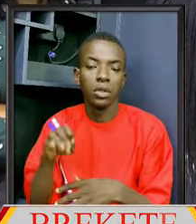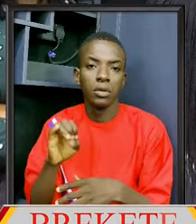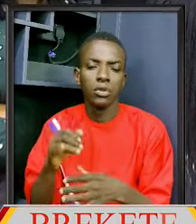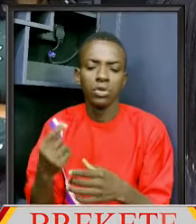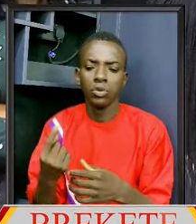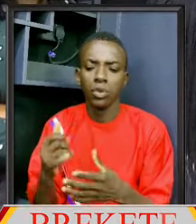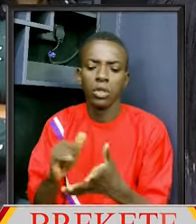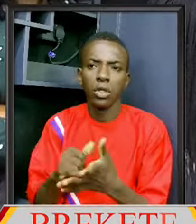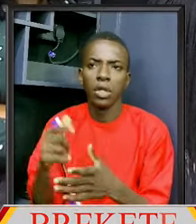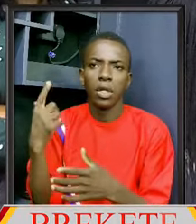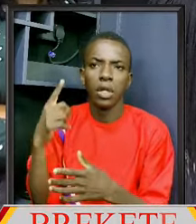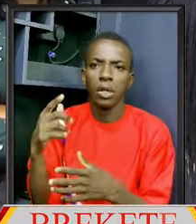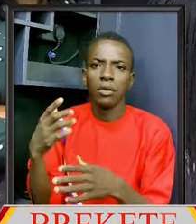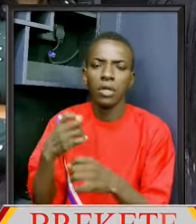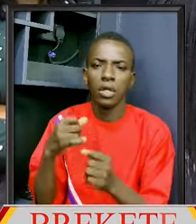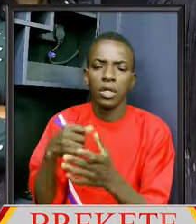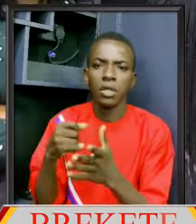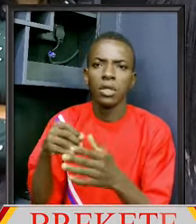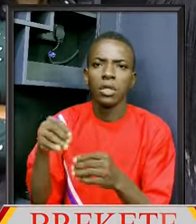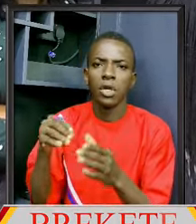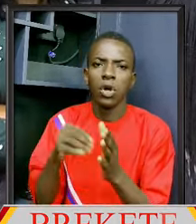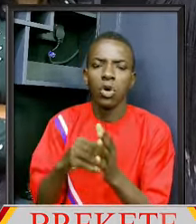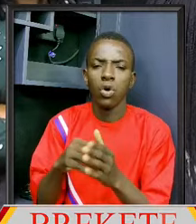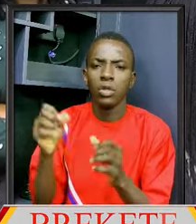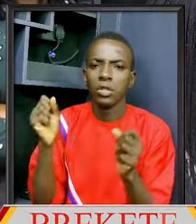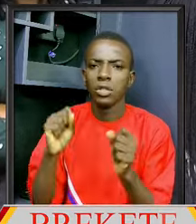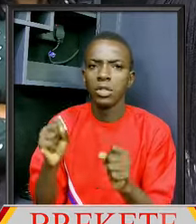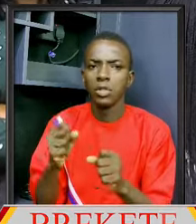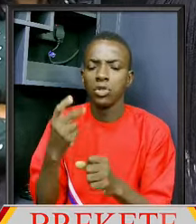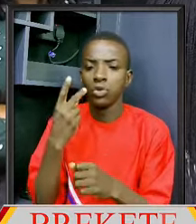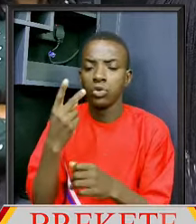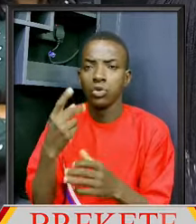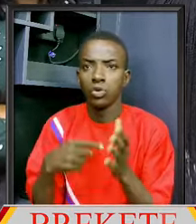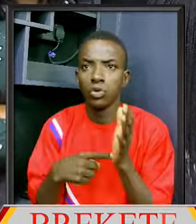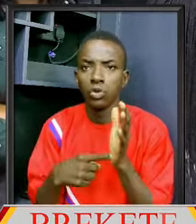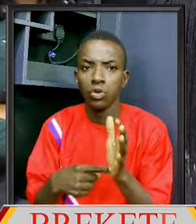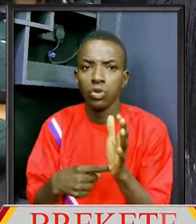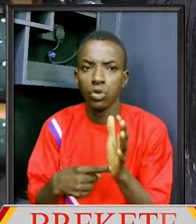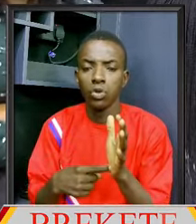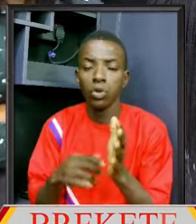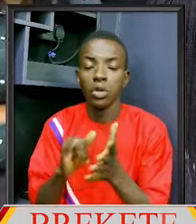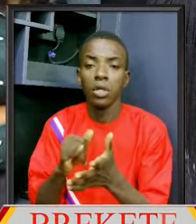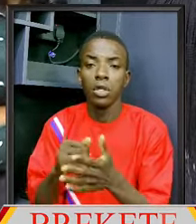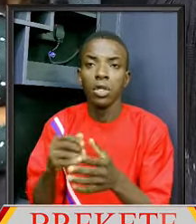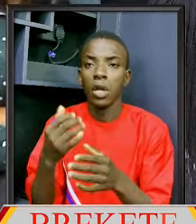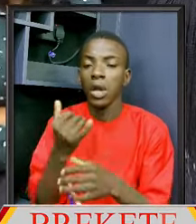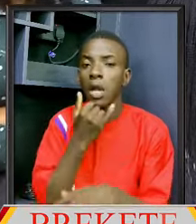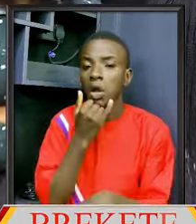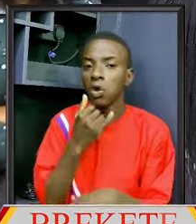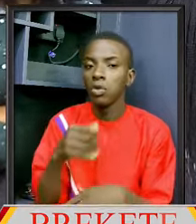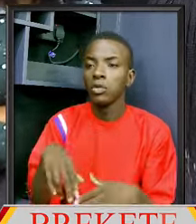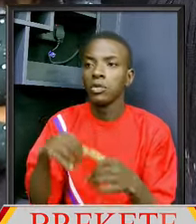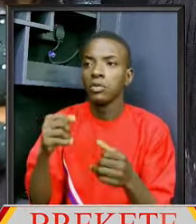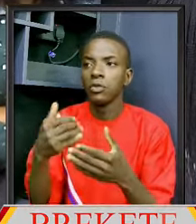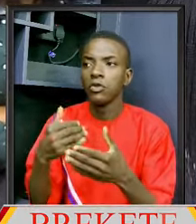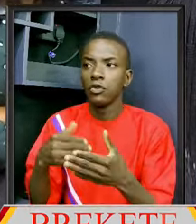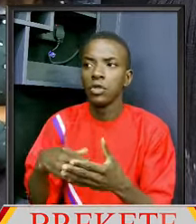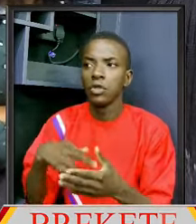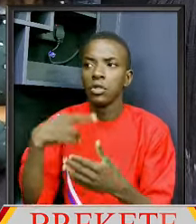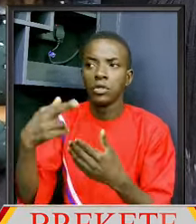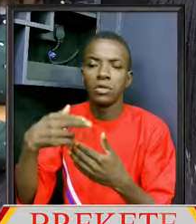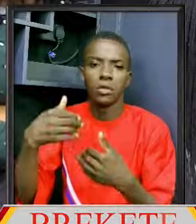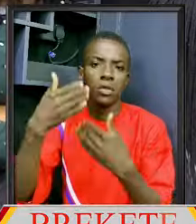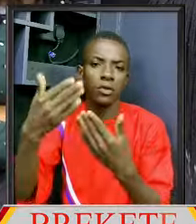them. For their own system, he go show them say error don't come out. Even before they carry the result give you.